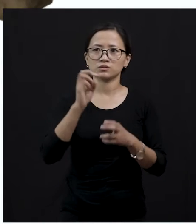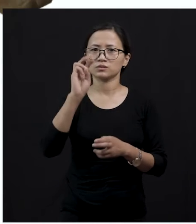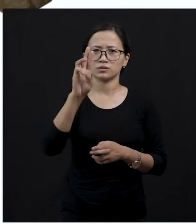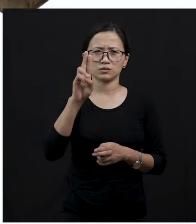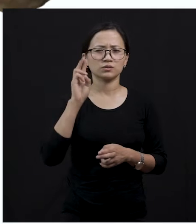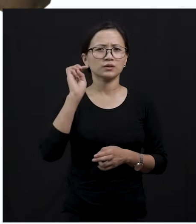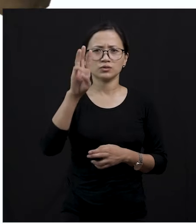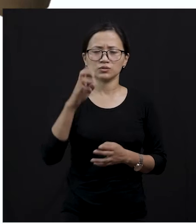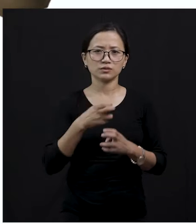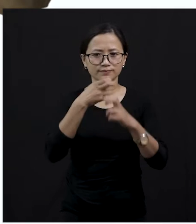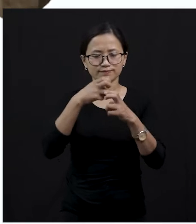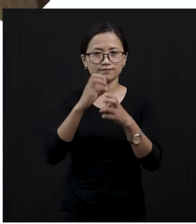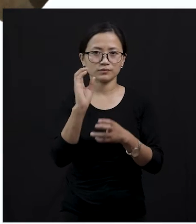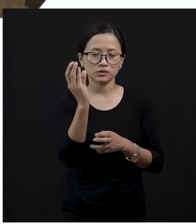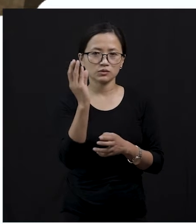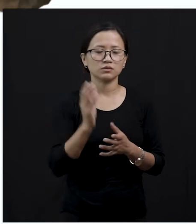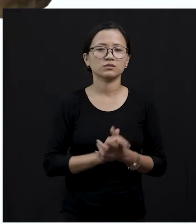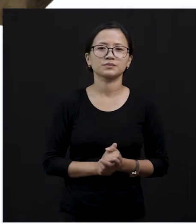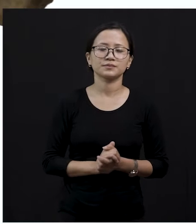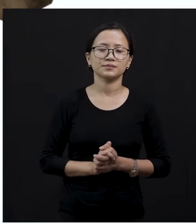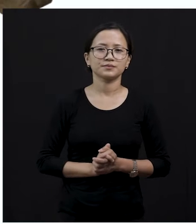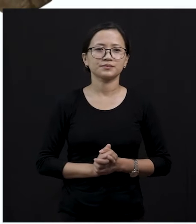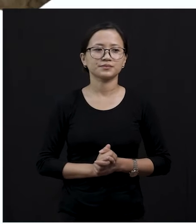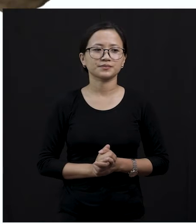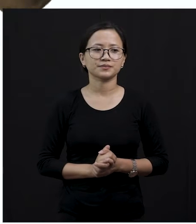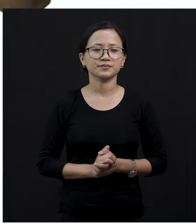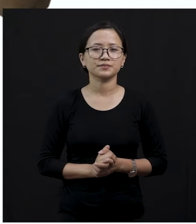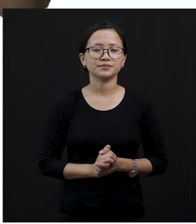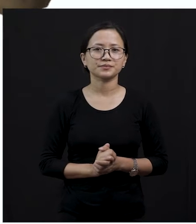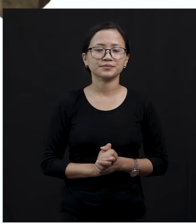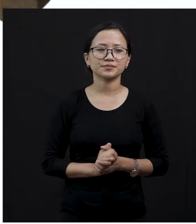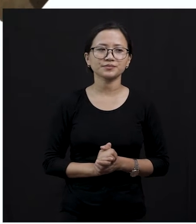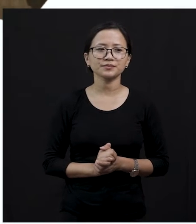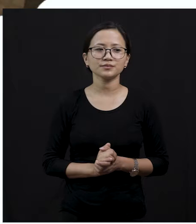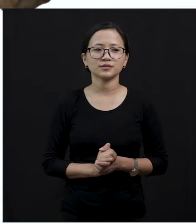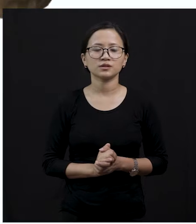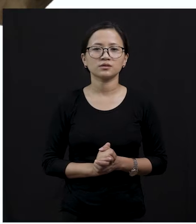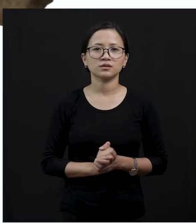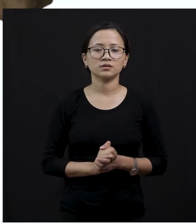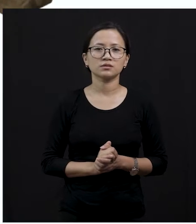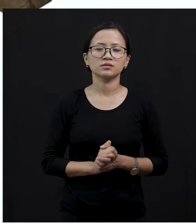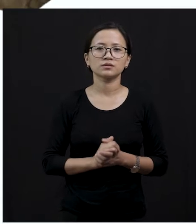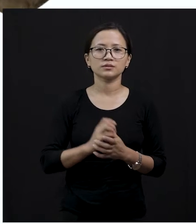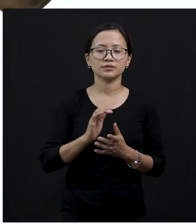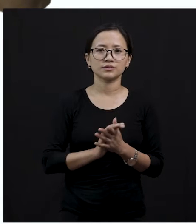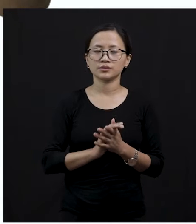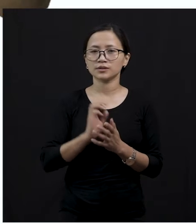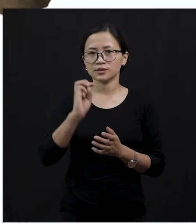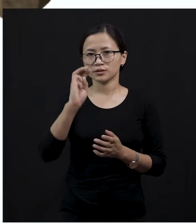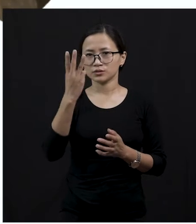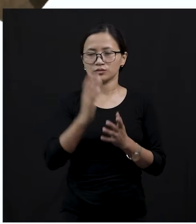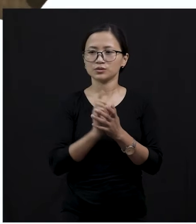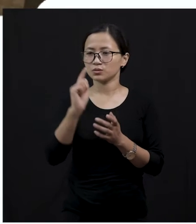two stone, three stones. All right, so we have three stones. That means these three stones represent